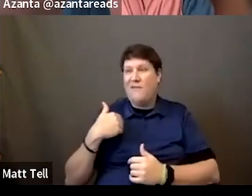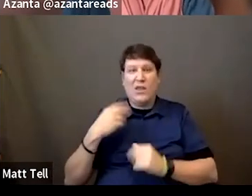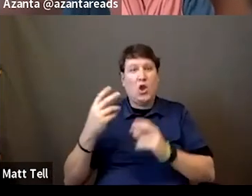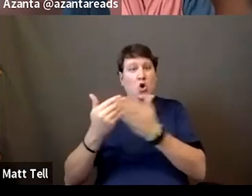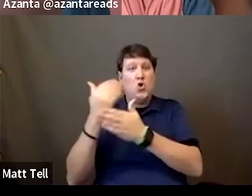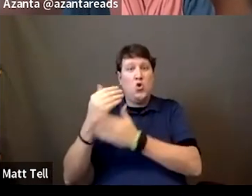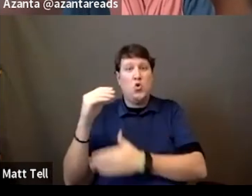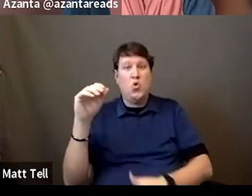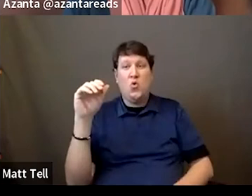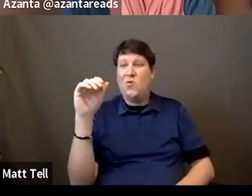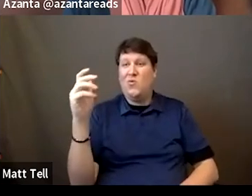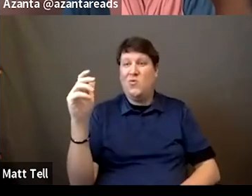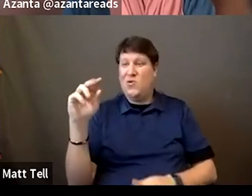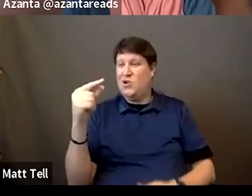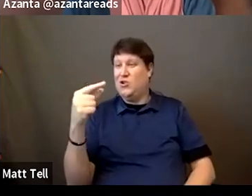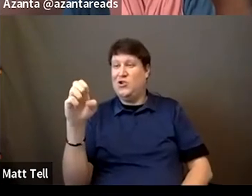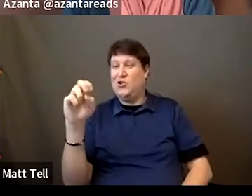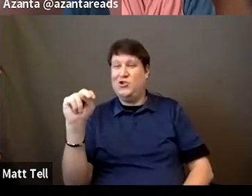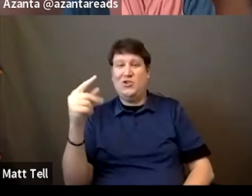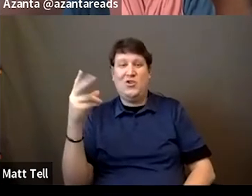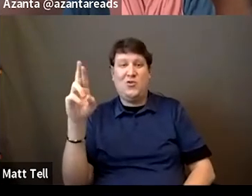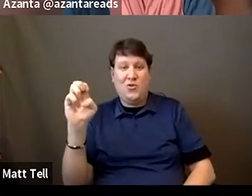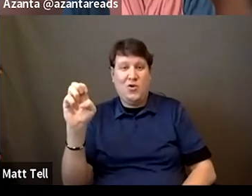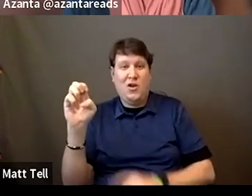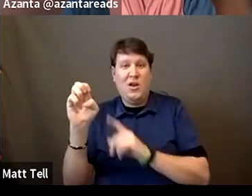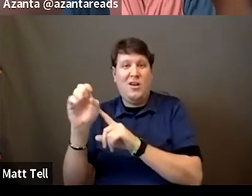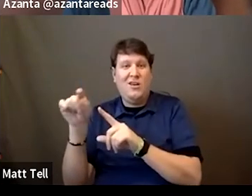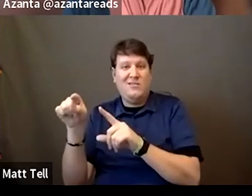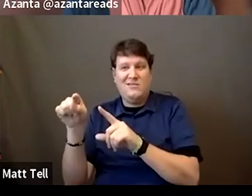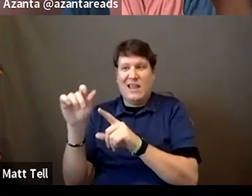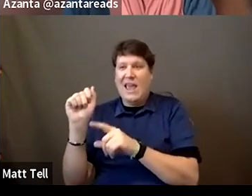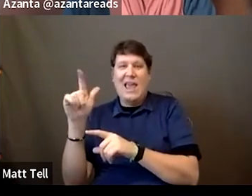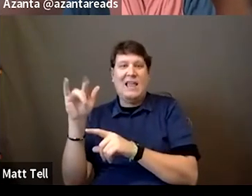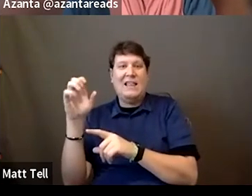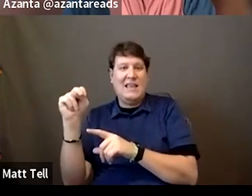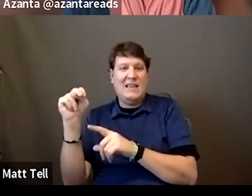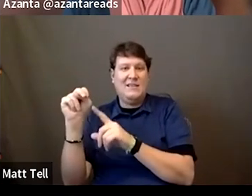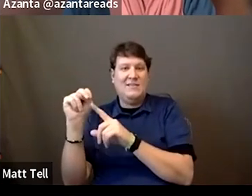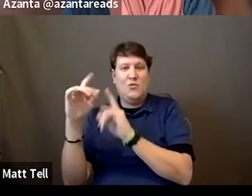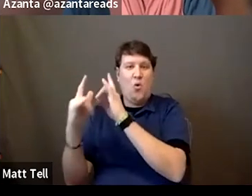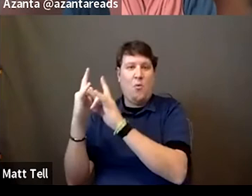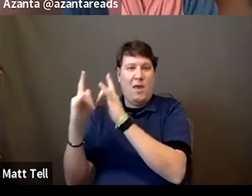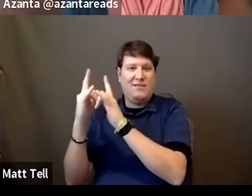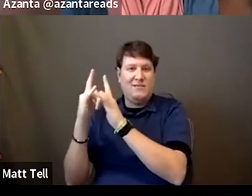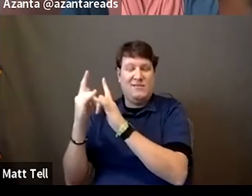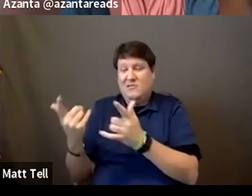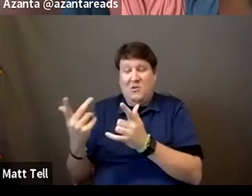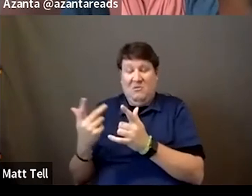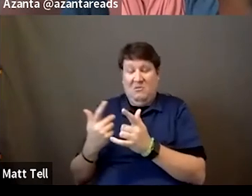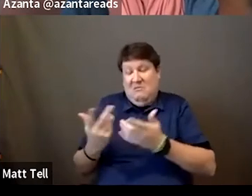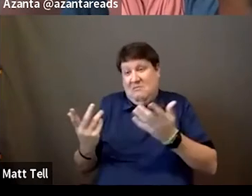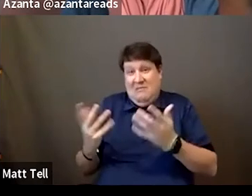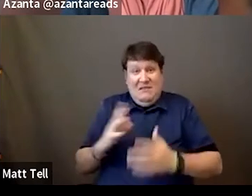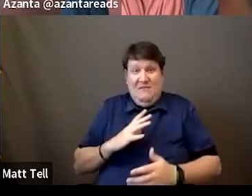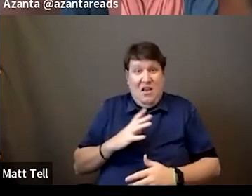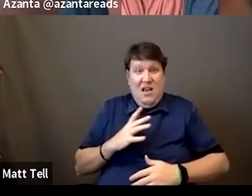we don't judge here. All of a sudden there are beautiful books and new covers, you know, at Barnes and Noble.